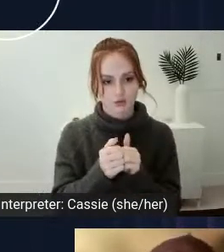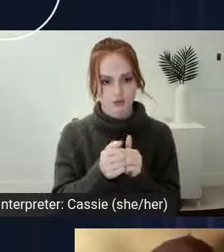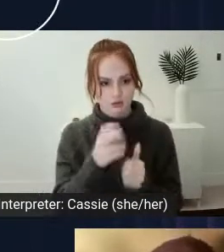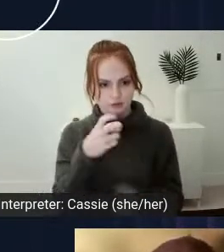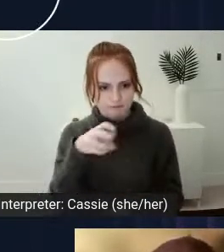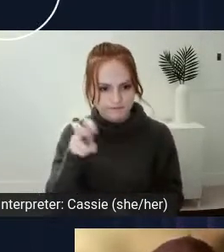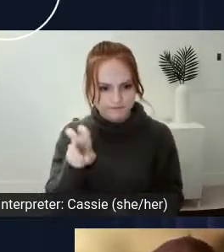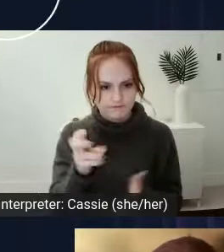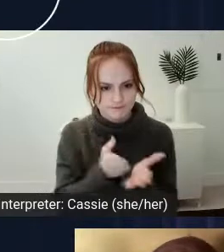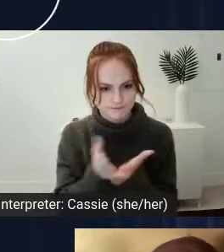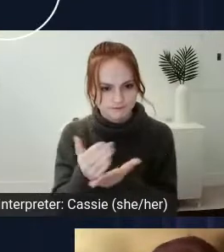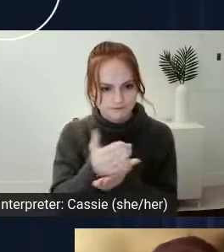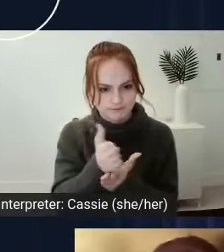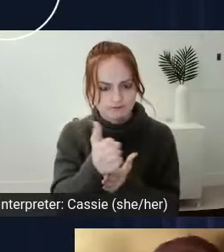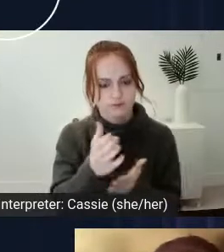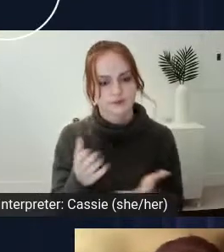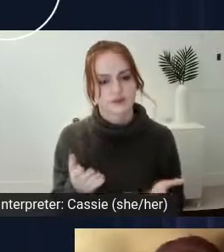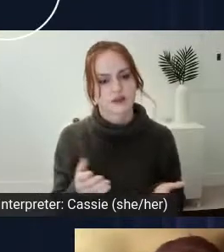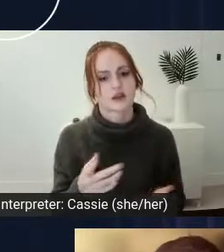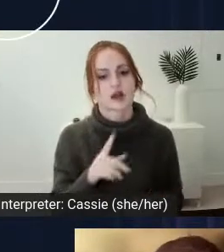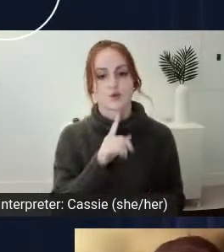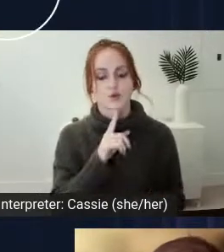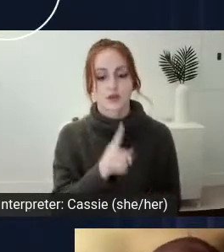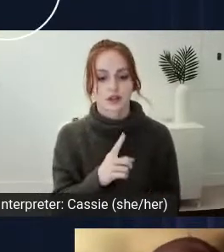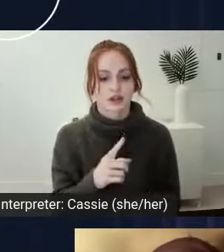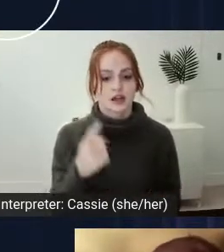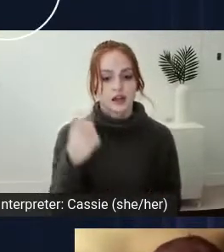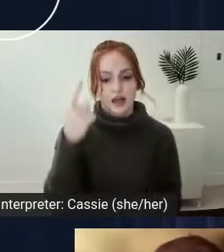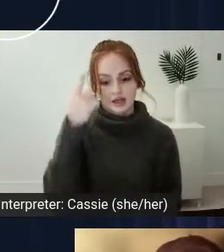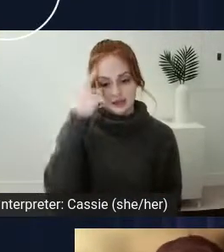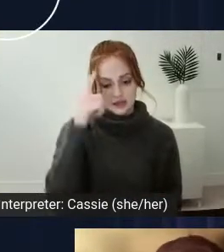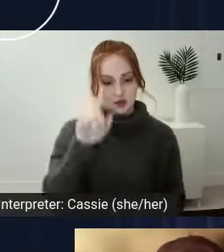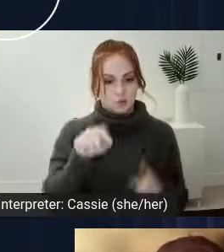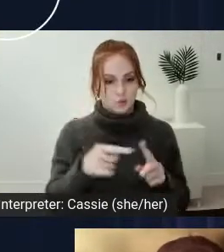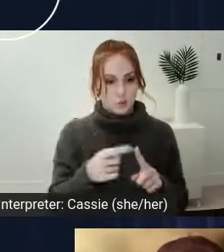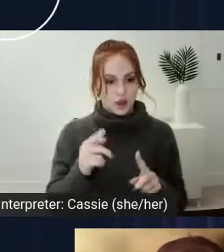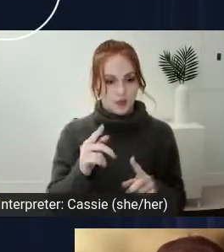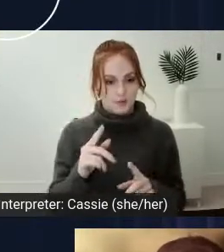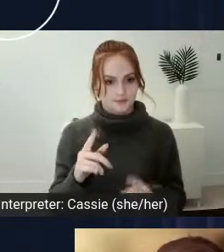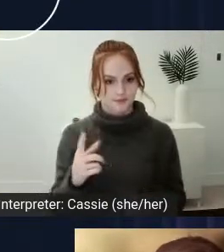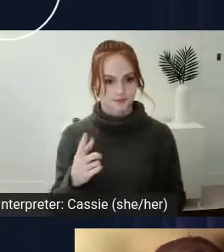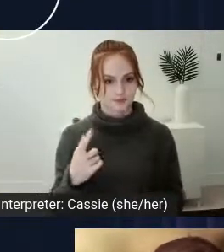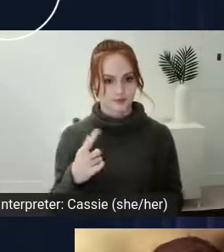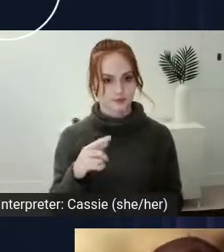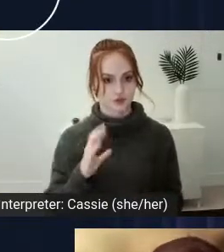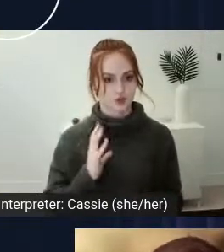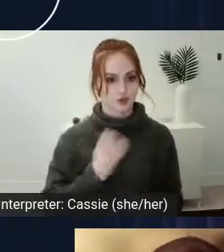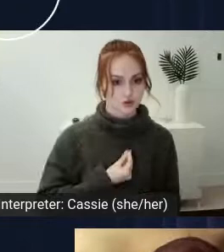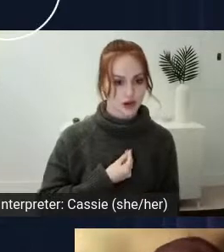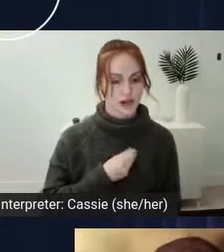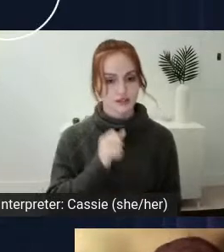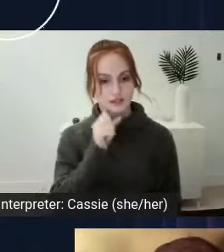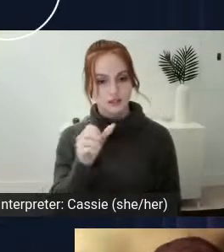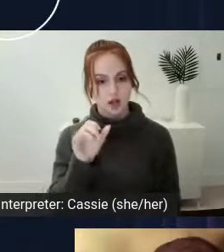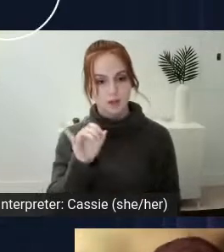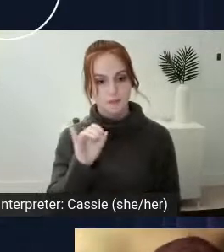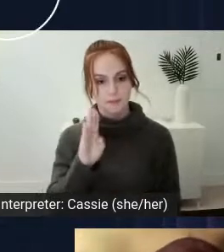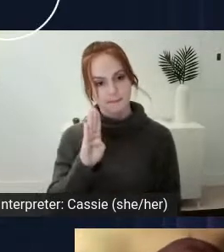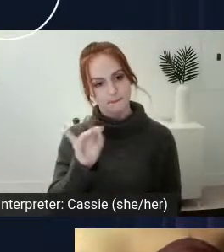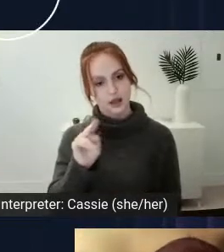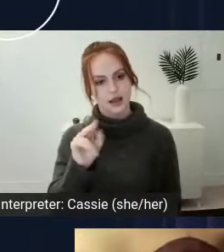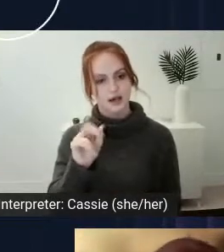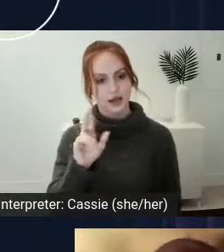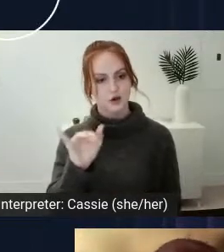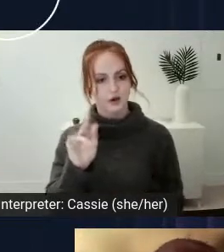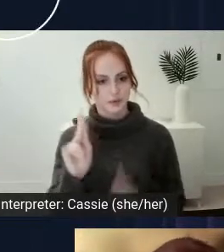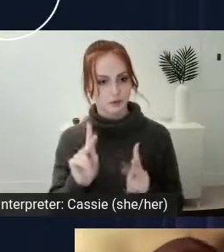But I really think like the more visible and loud trans and non-binary folks are being, the more there